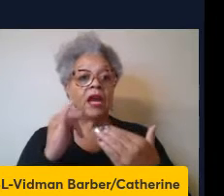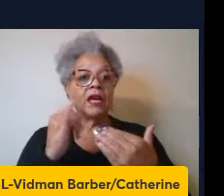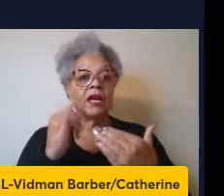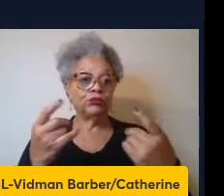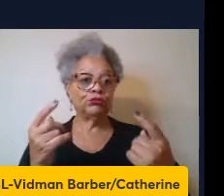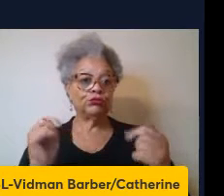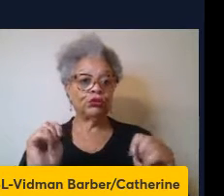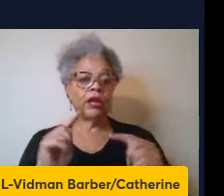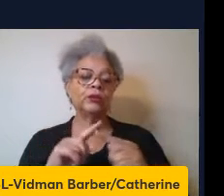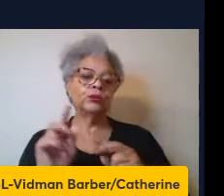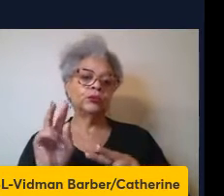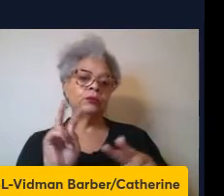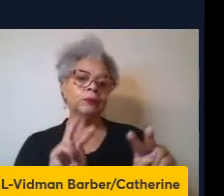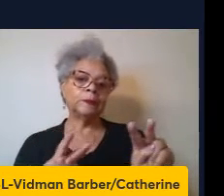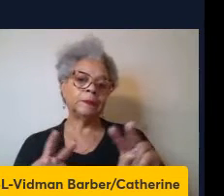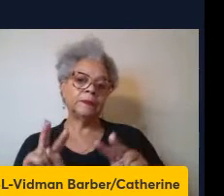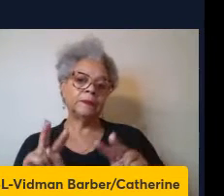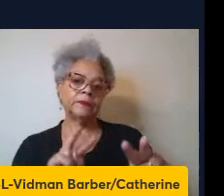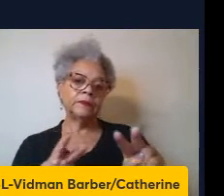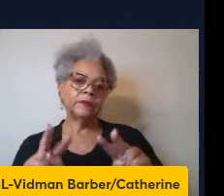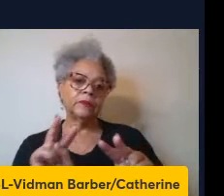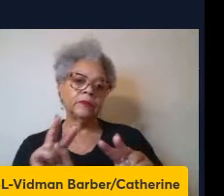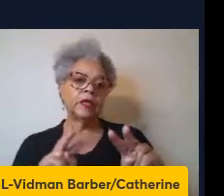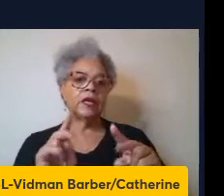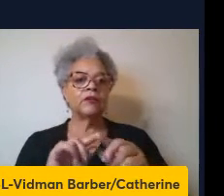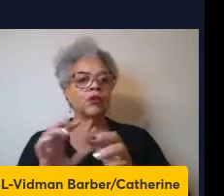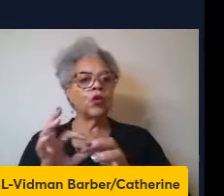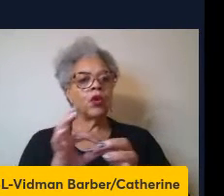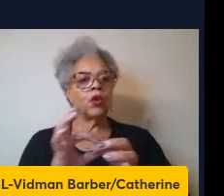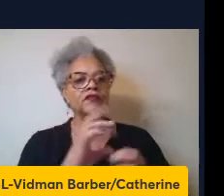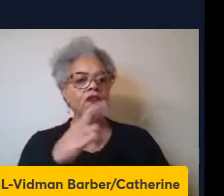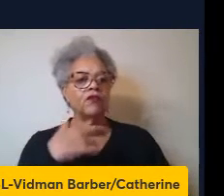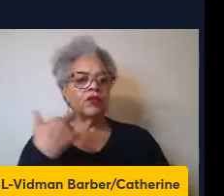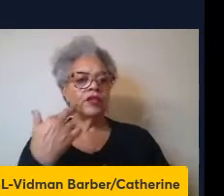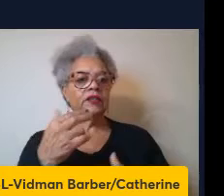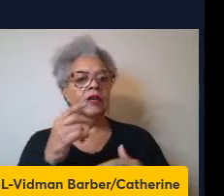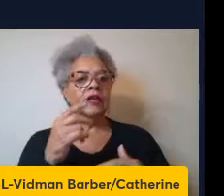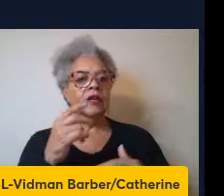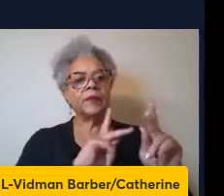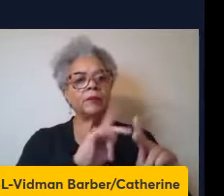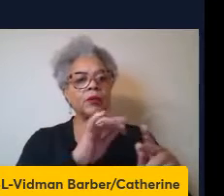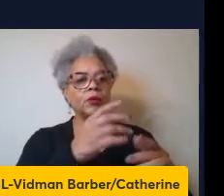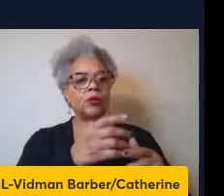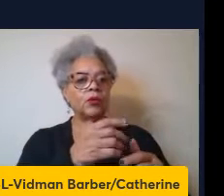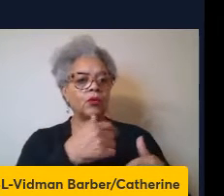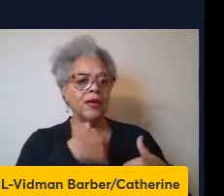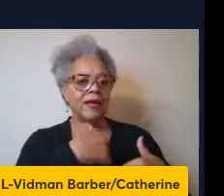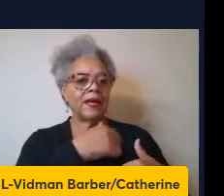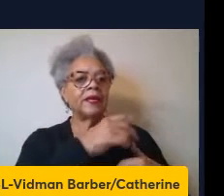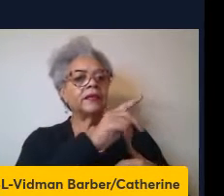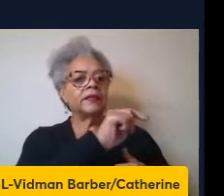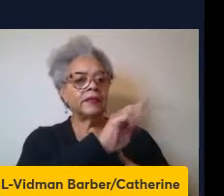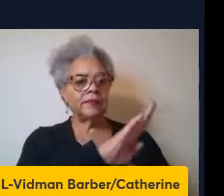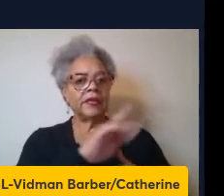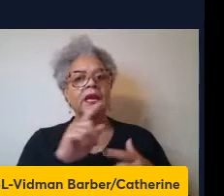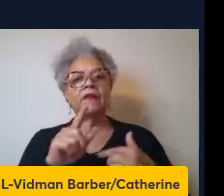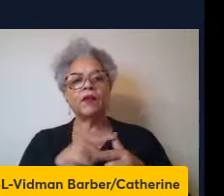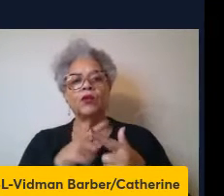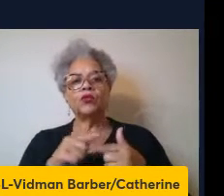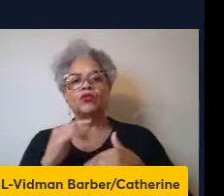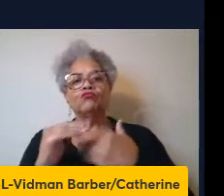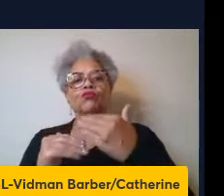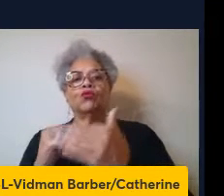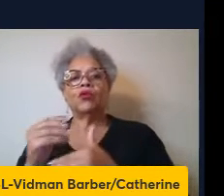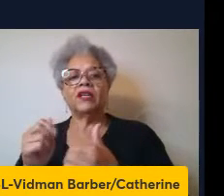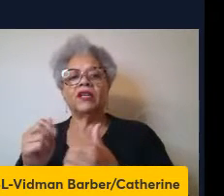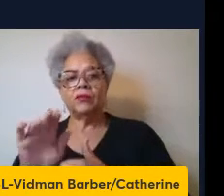look at correlates of risk between individuals who controlled TB infection and those who progressed TB disease. So there's a